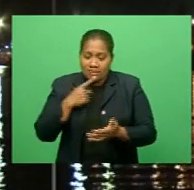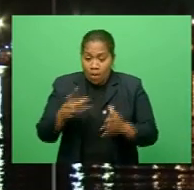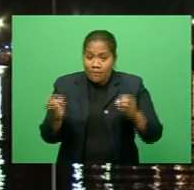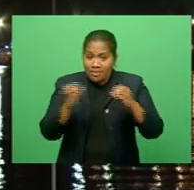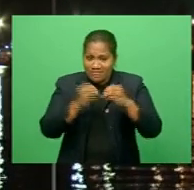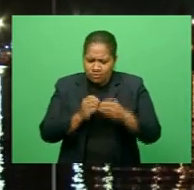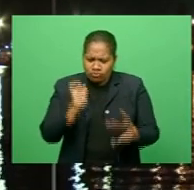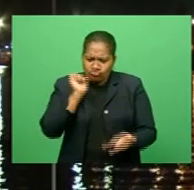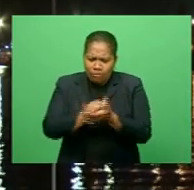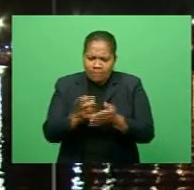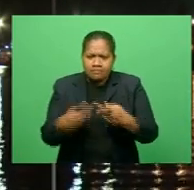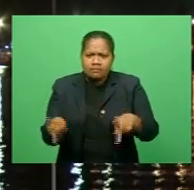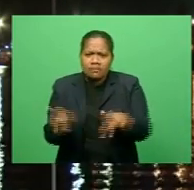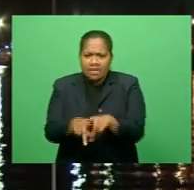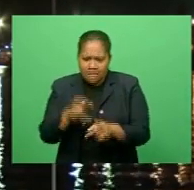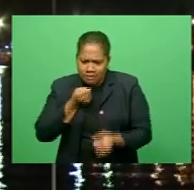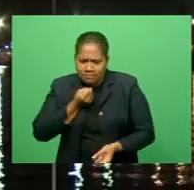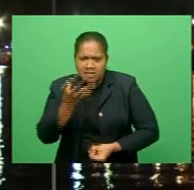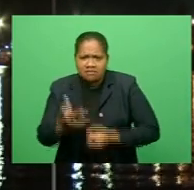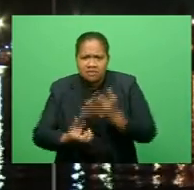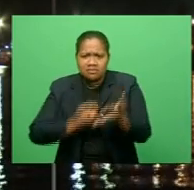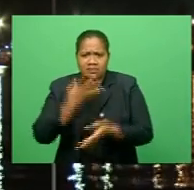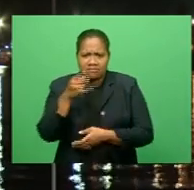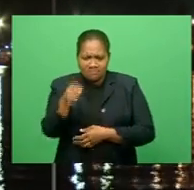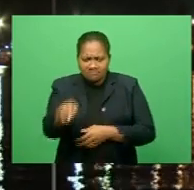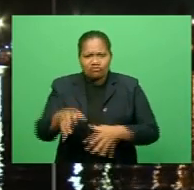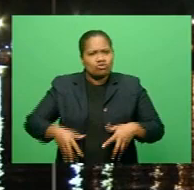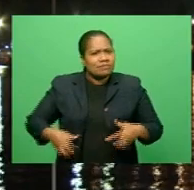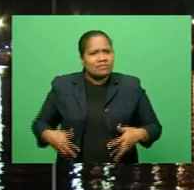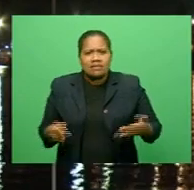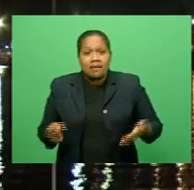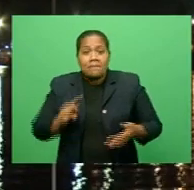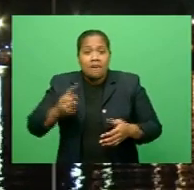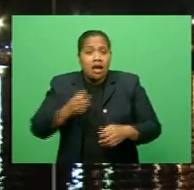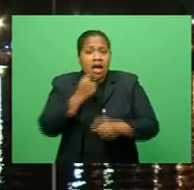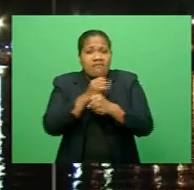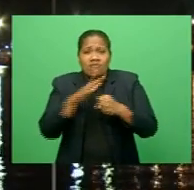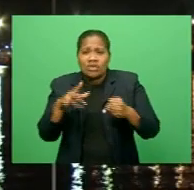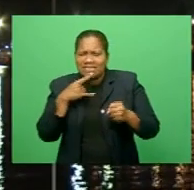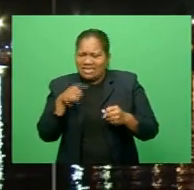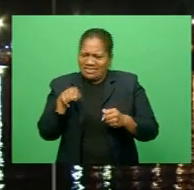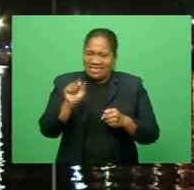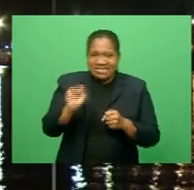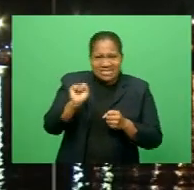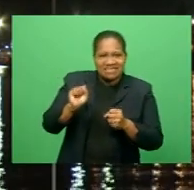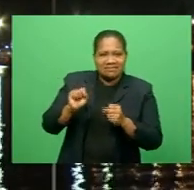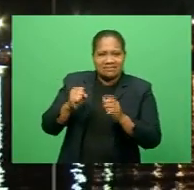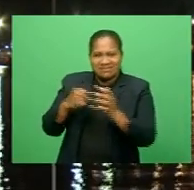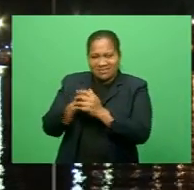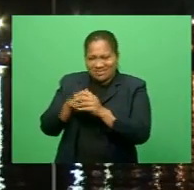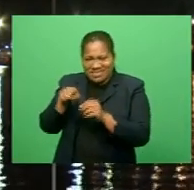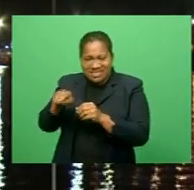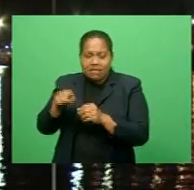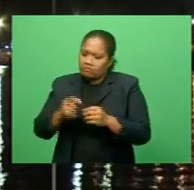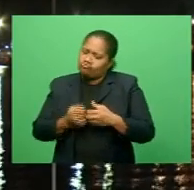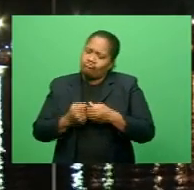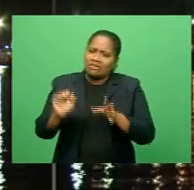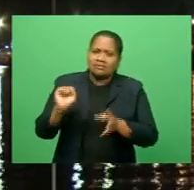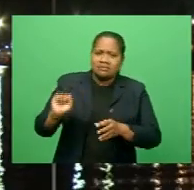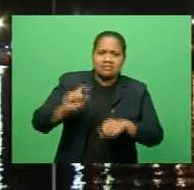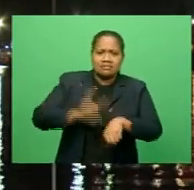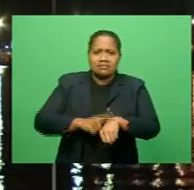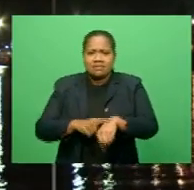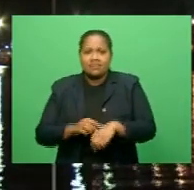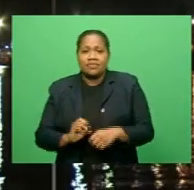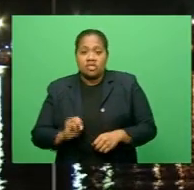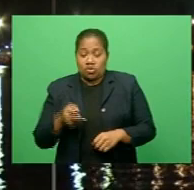to address the grievances, but Ngavoka says his colleague is wasting his time. This also on a day when former opposition